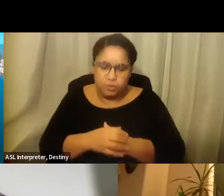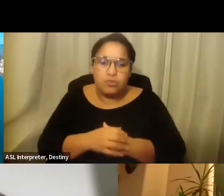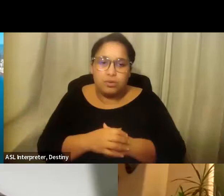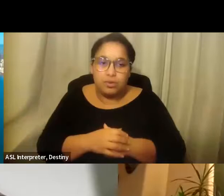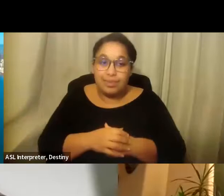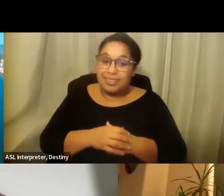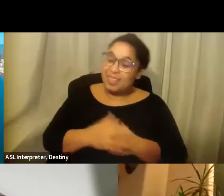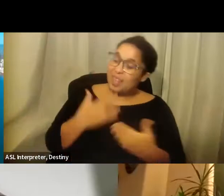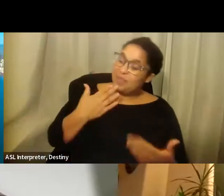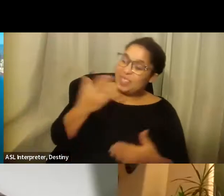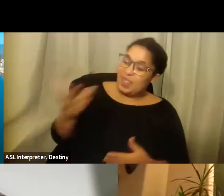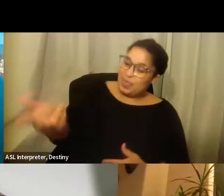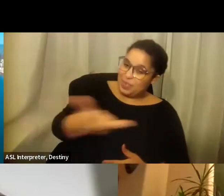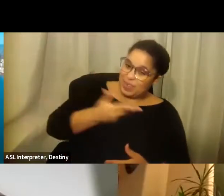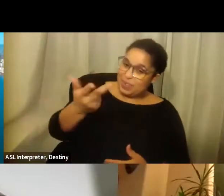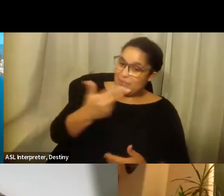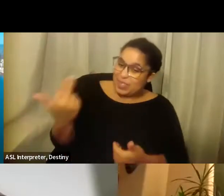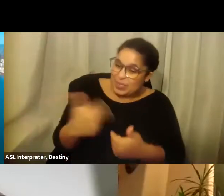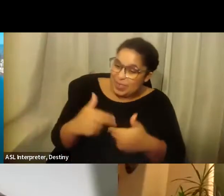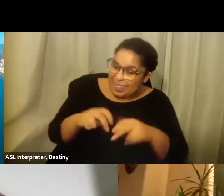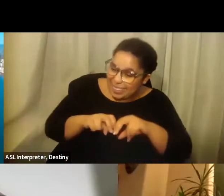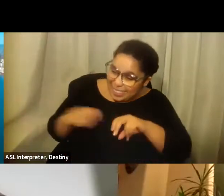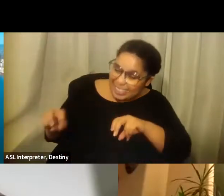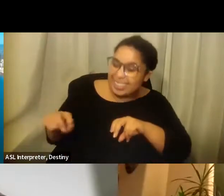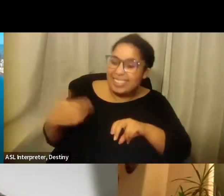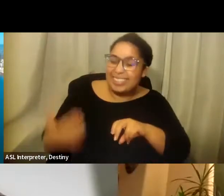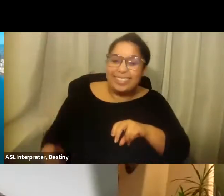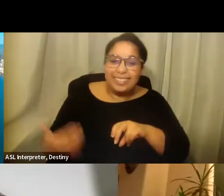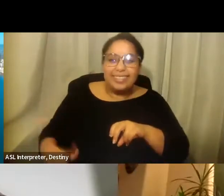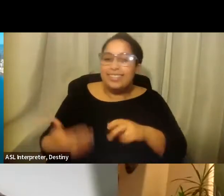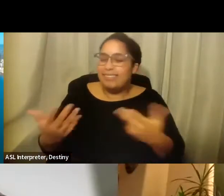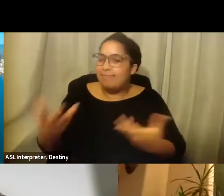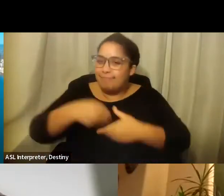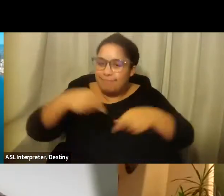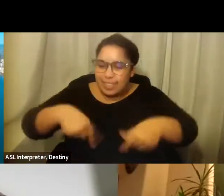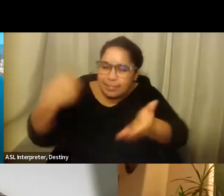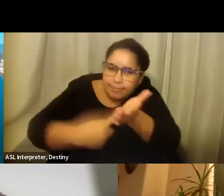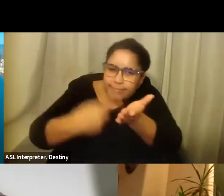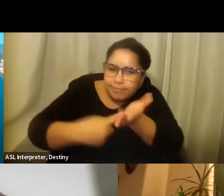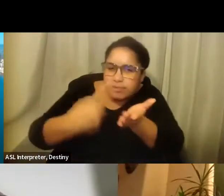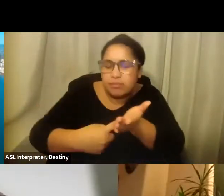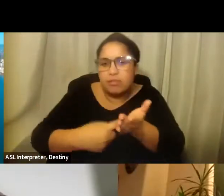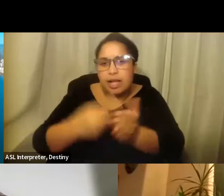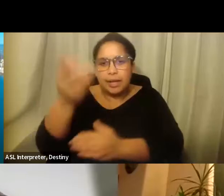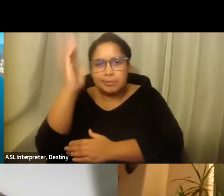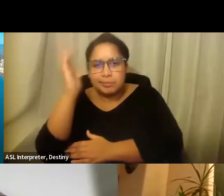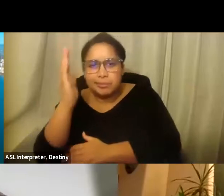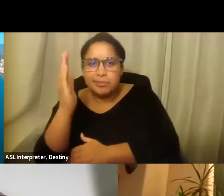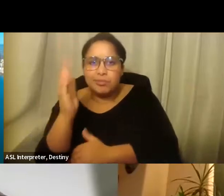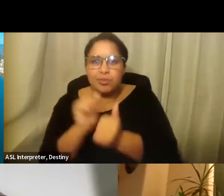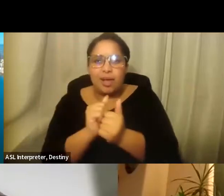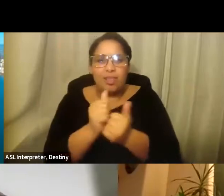three of you for being on here and for being in this conversation and speaking to what's going on.